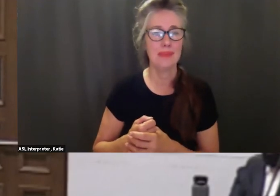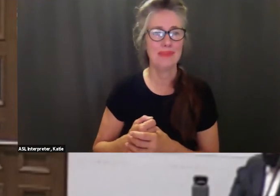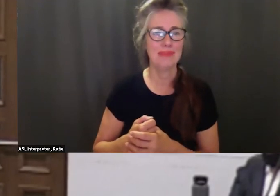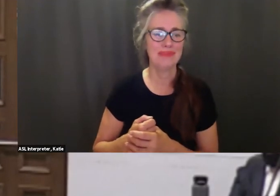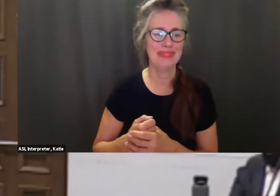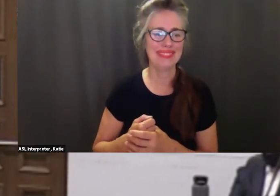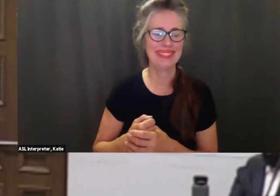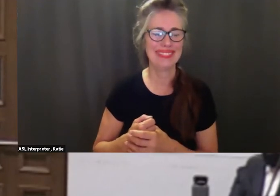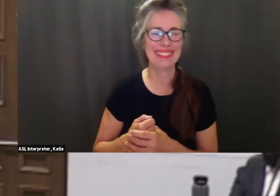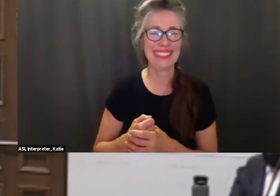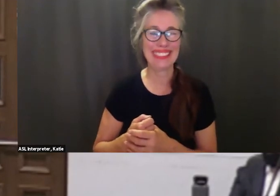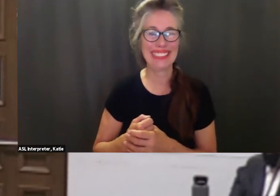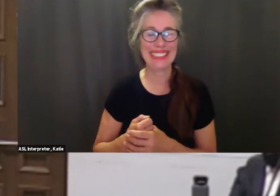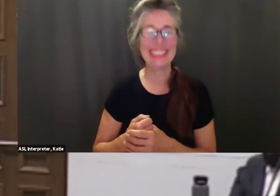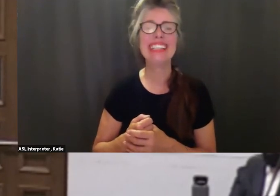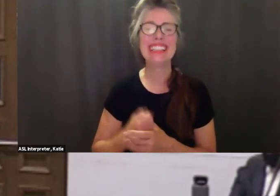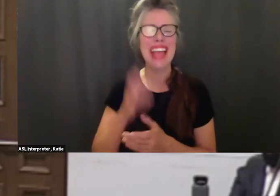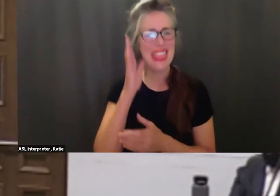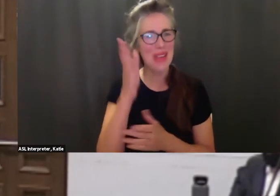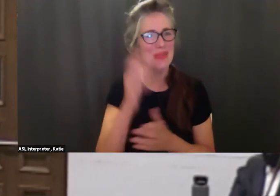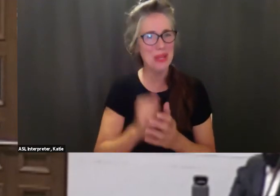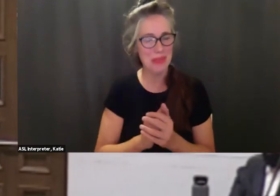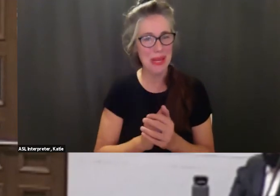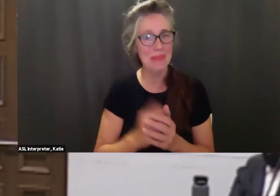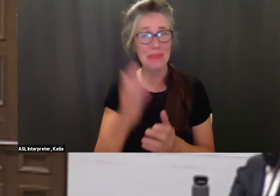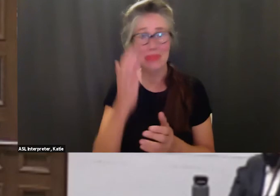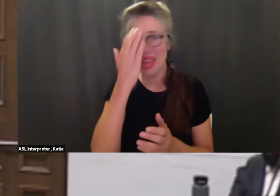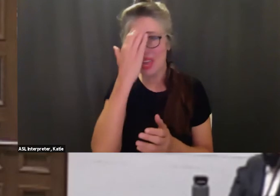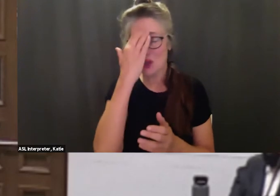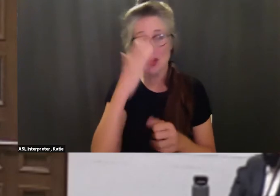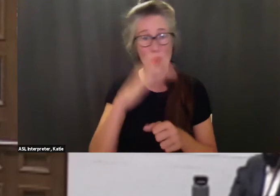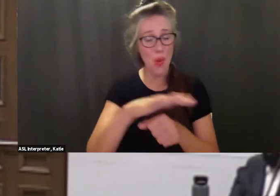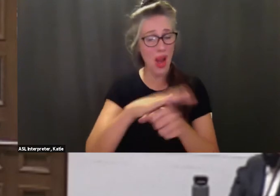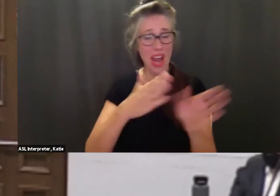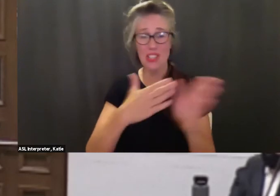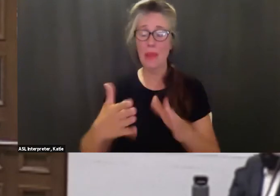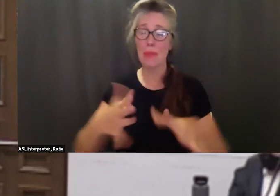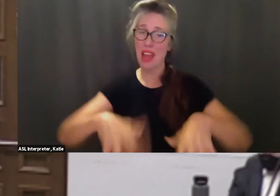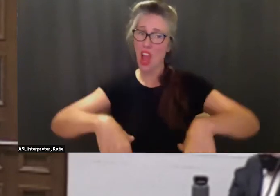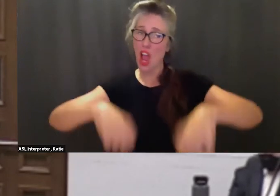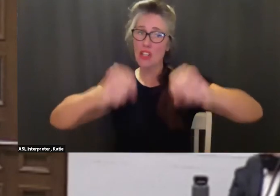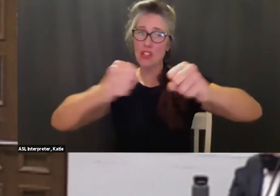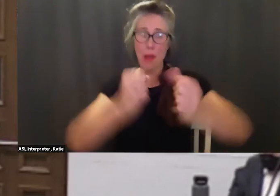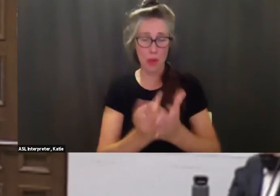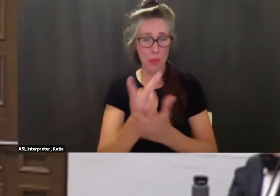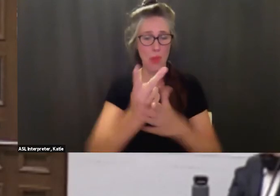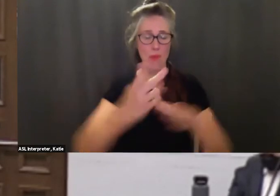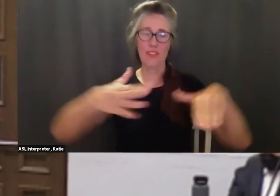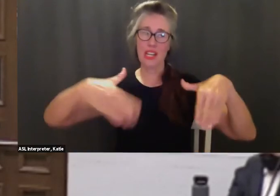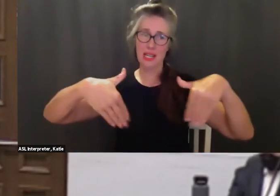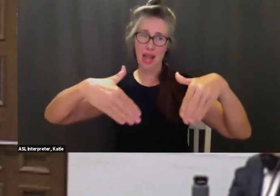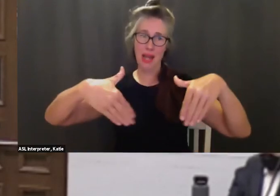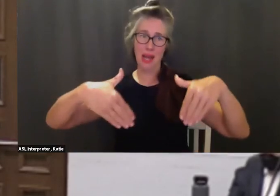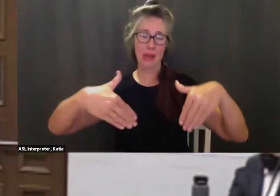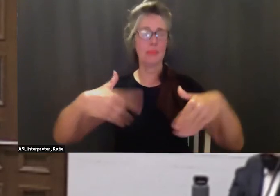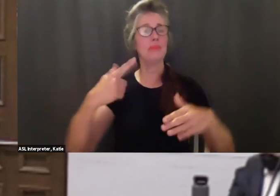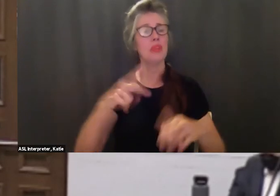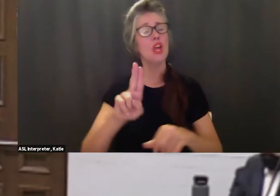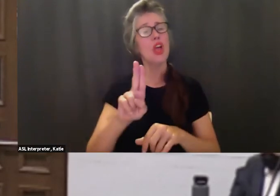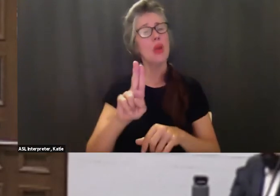They would be. As you know, our site plans have not been adopted yet, so they will be coming forward to you.